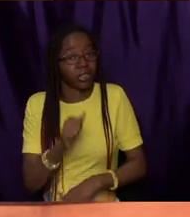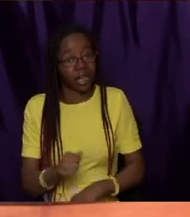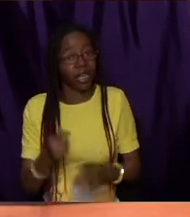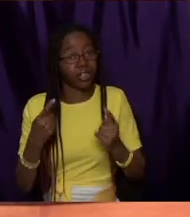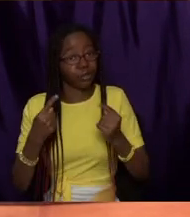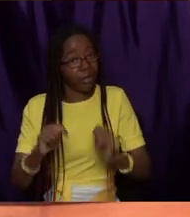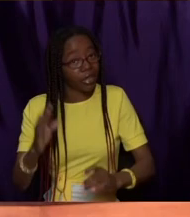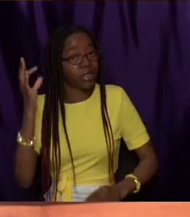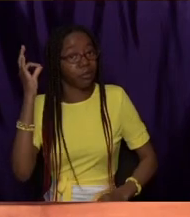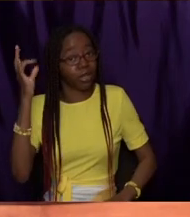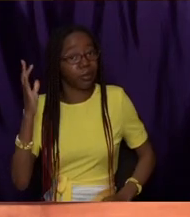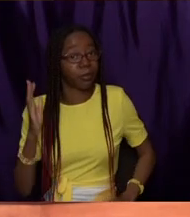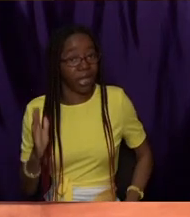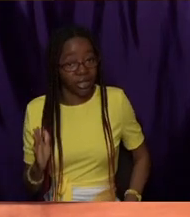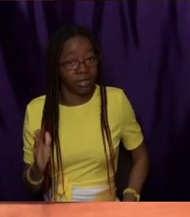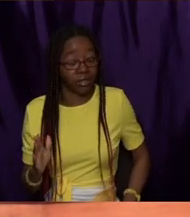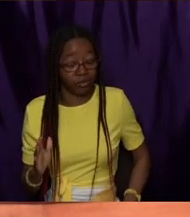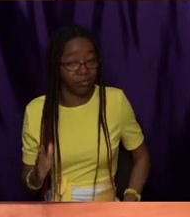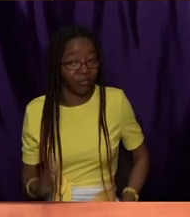pastor.